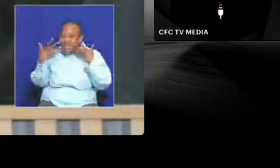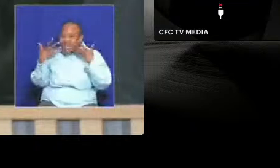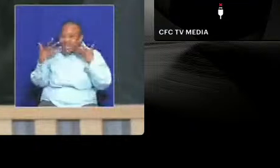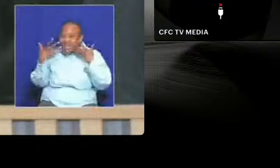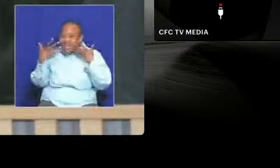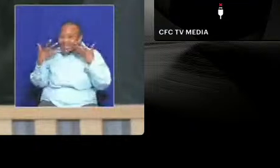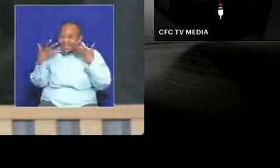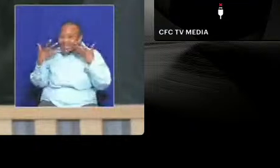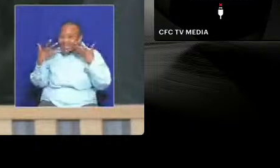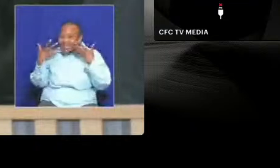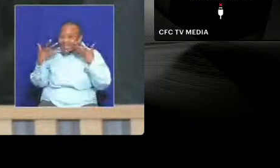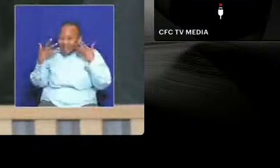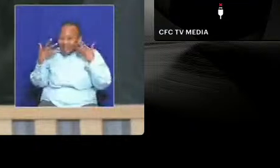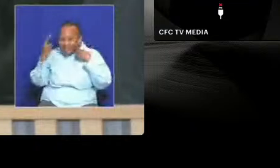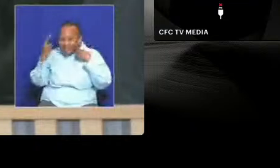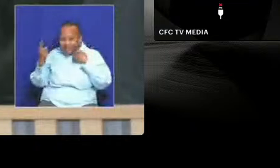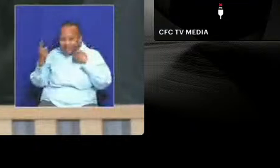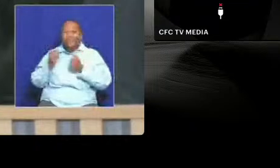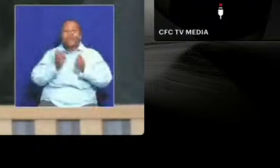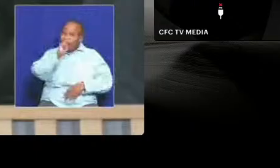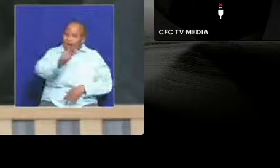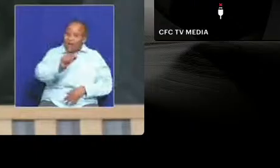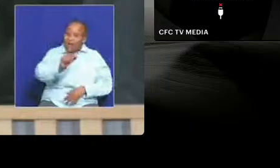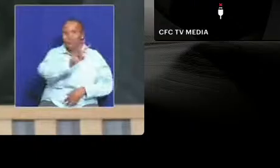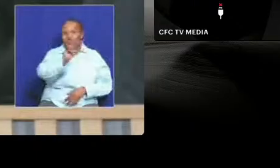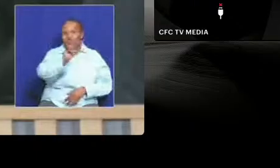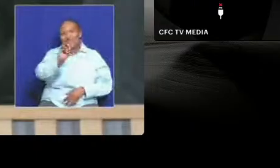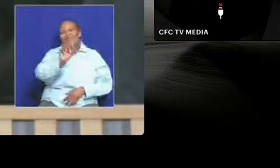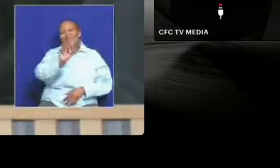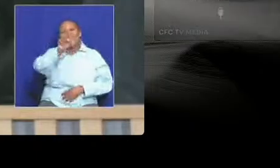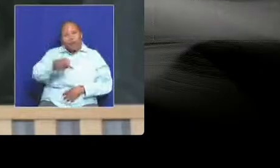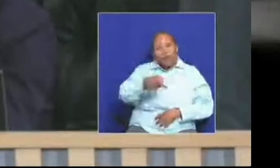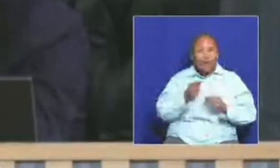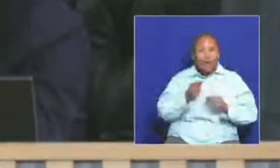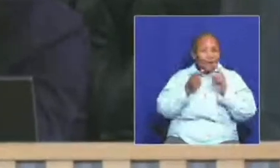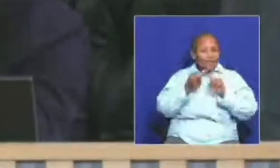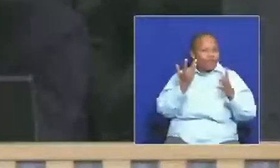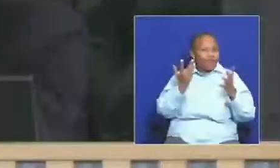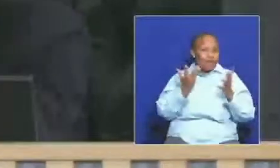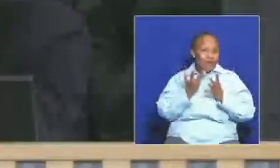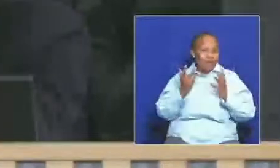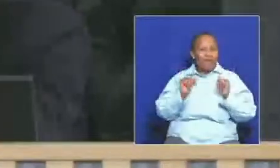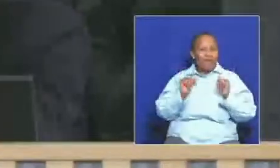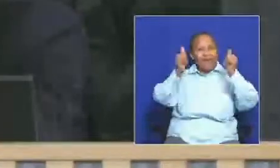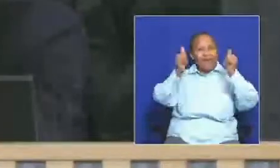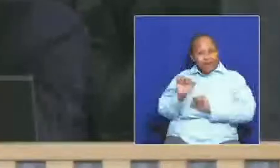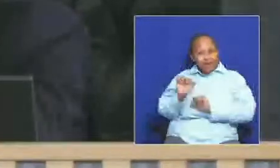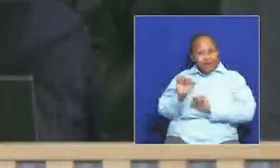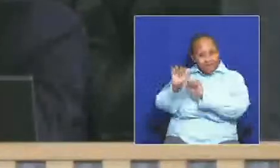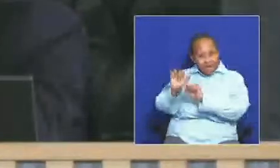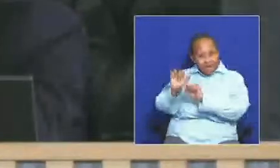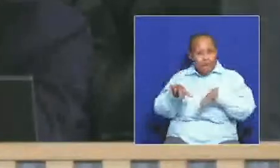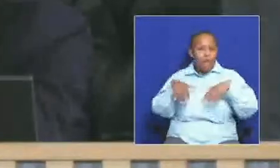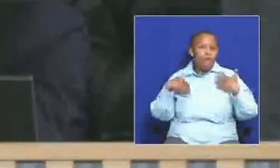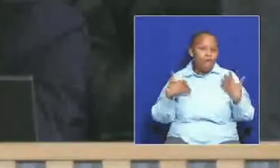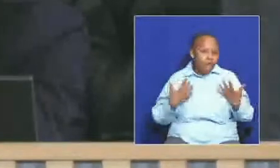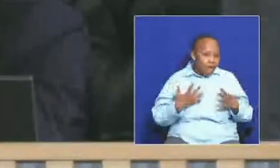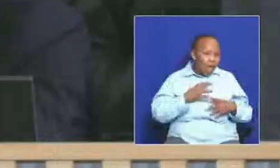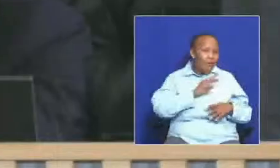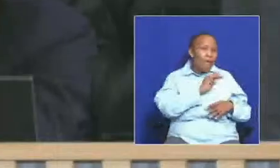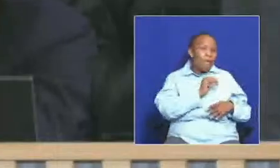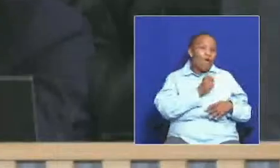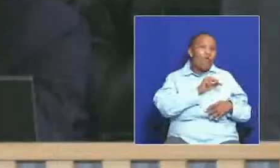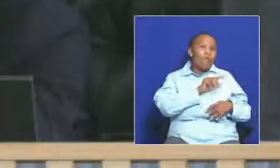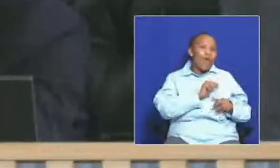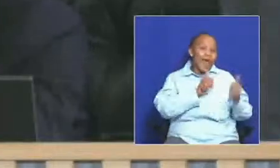Yes. That money comes from your bank account, from Mela's bank account. Yes. That's what you're saying, yes. Right? So you get